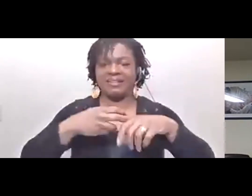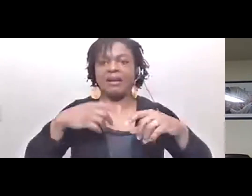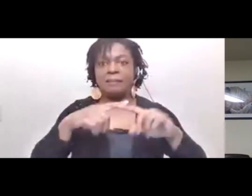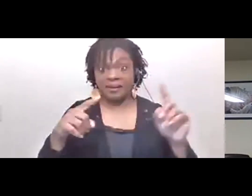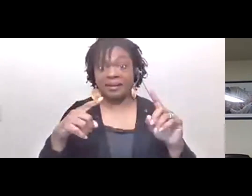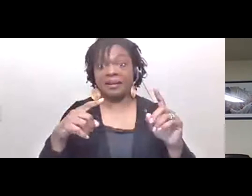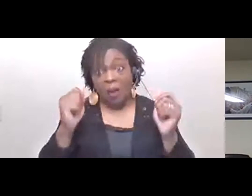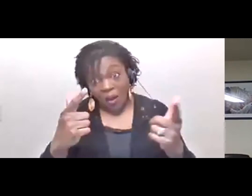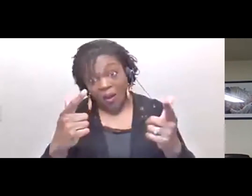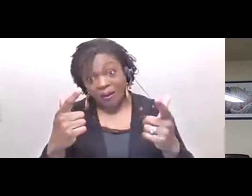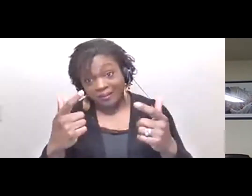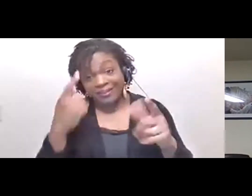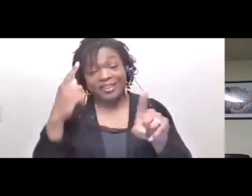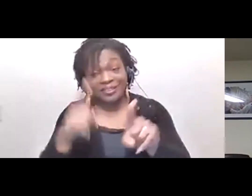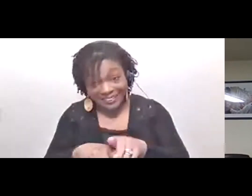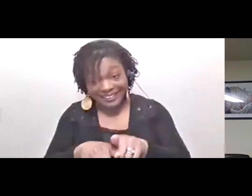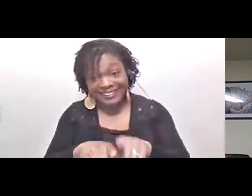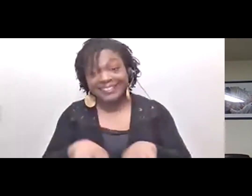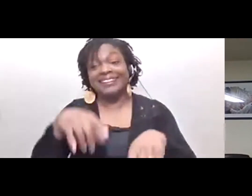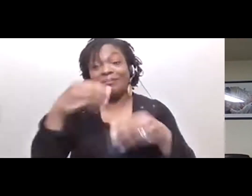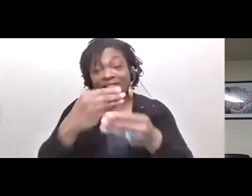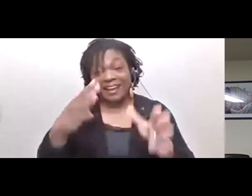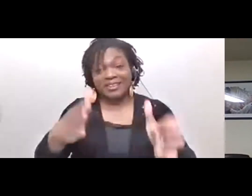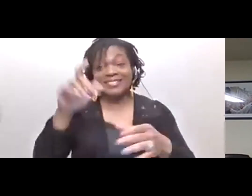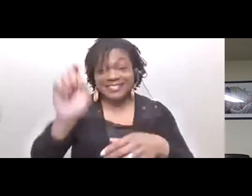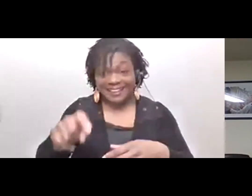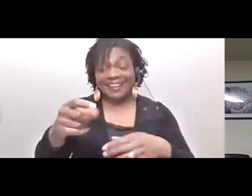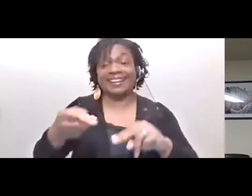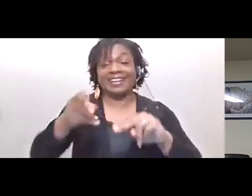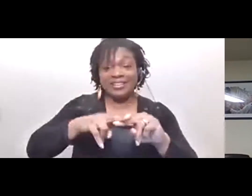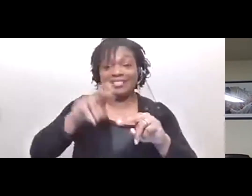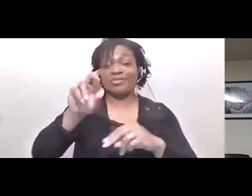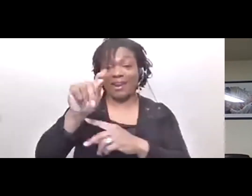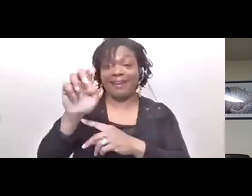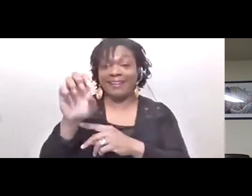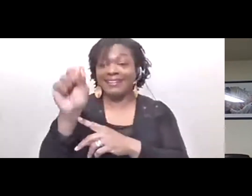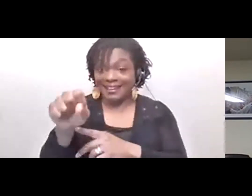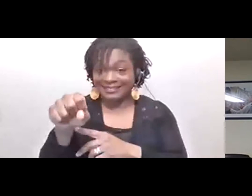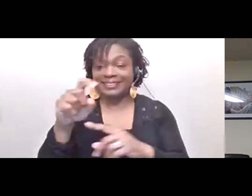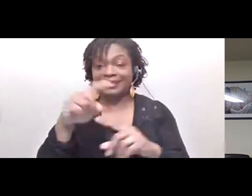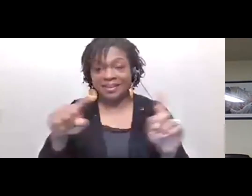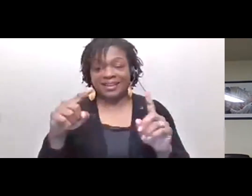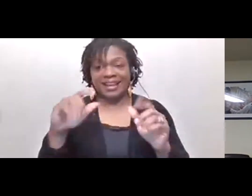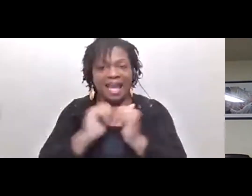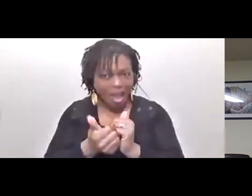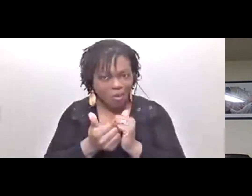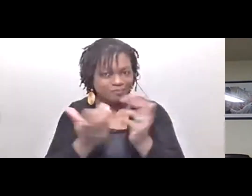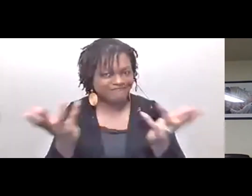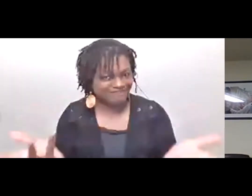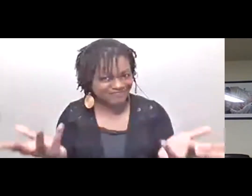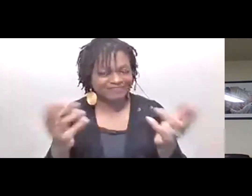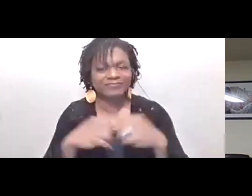that, and I do too, that the providers do need an increase, provided the fact that they've been cut over the years